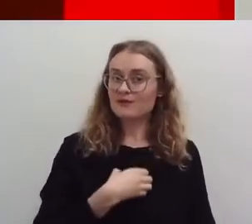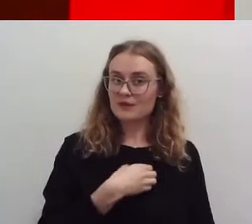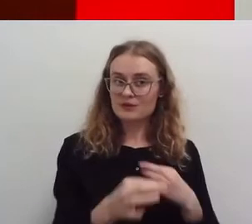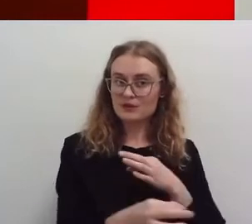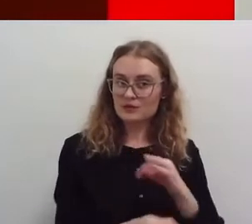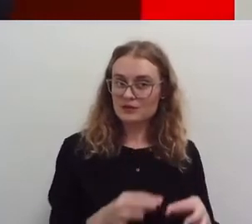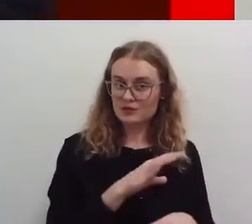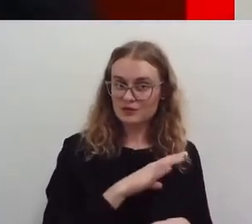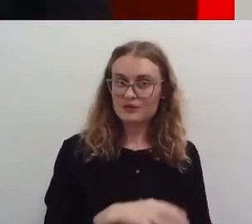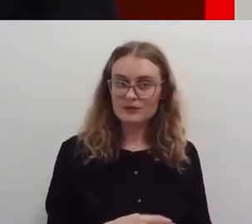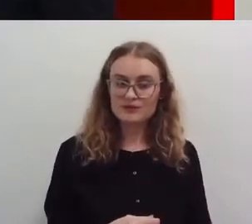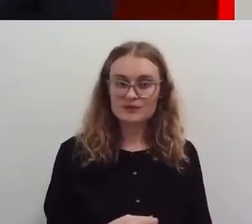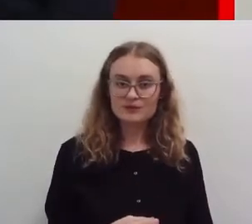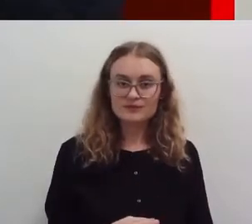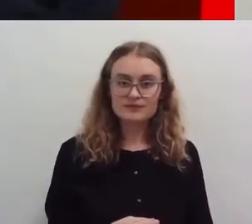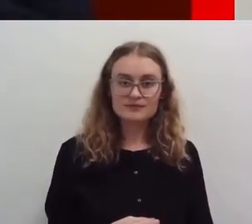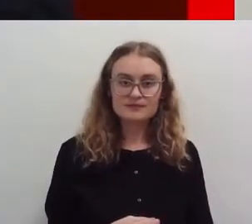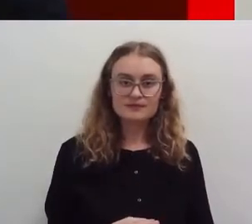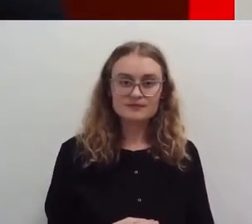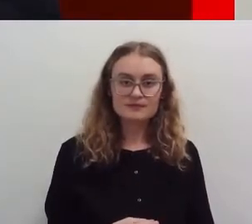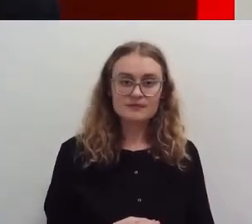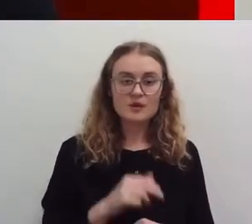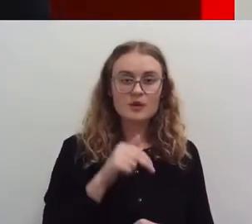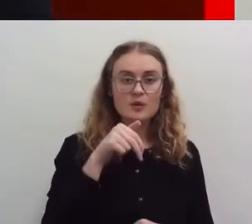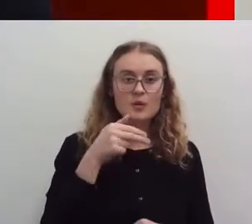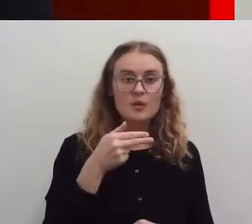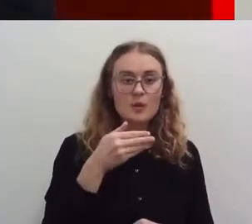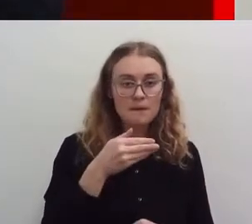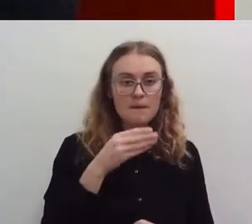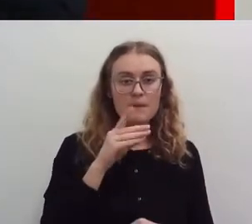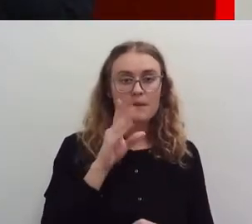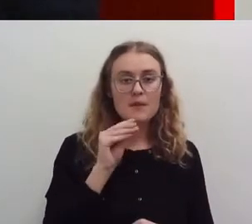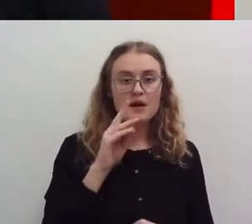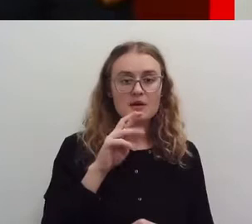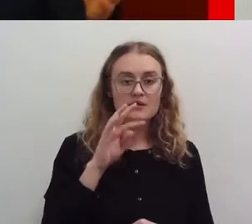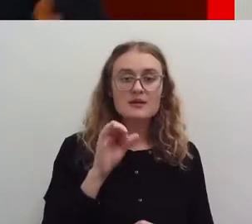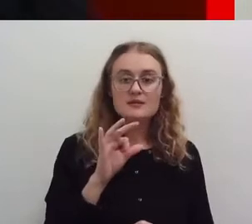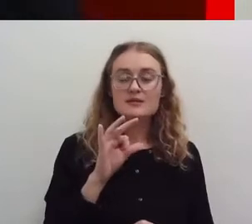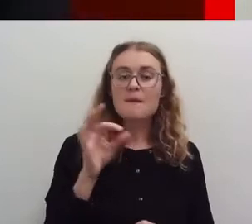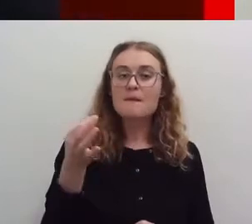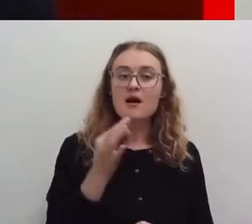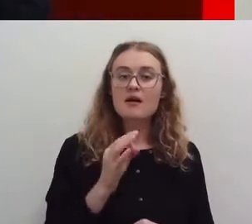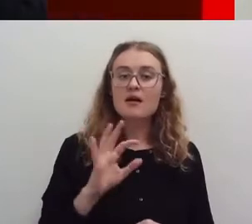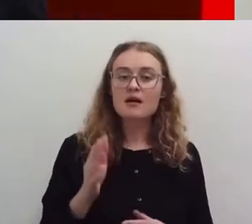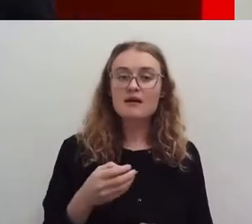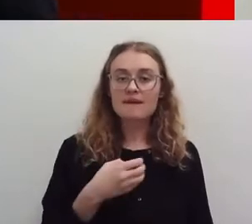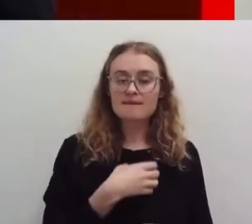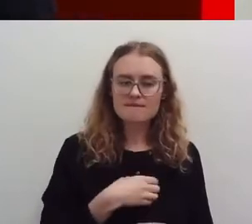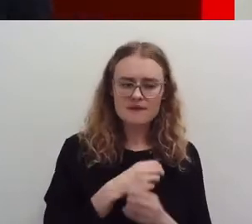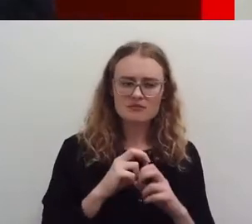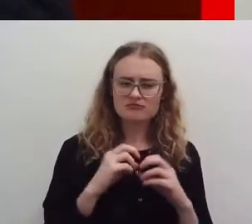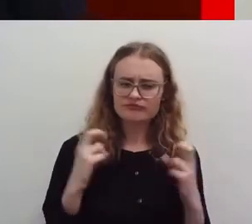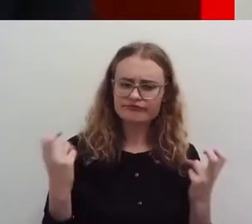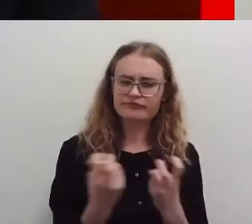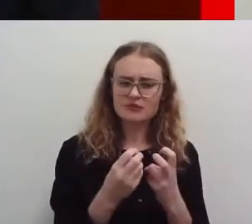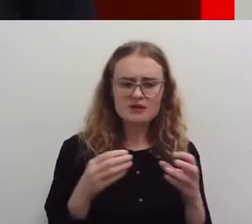stage, that we have to work together, because child inclusivity, climate change, mental health